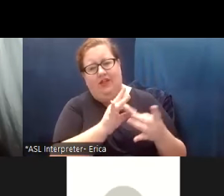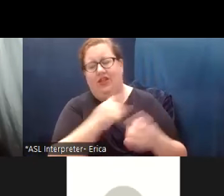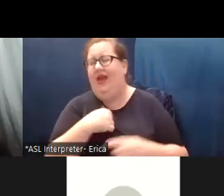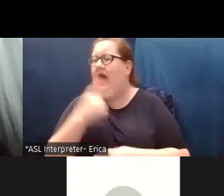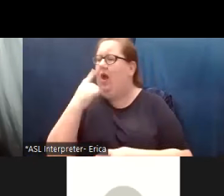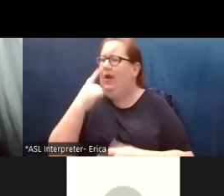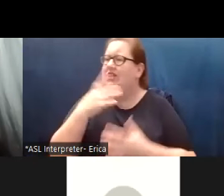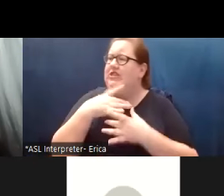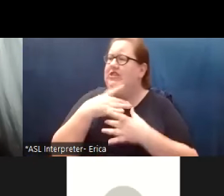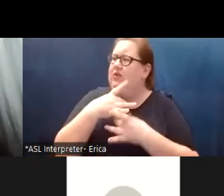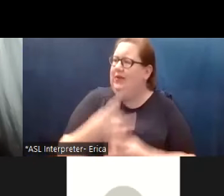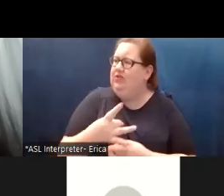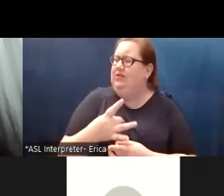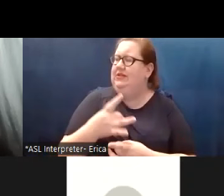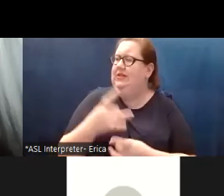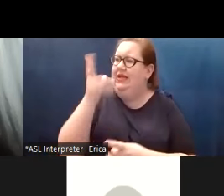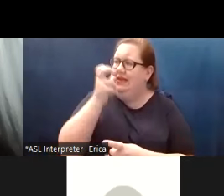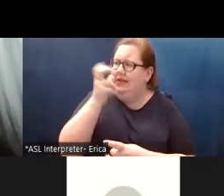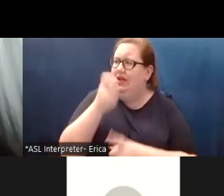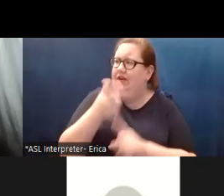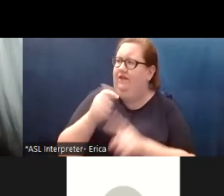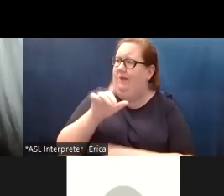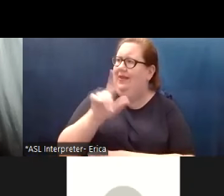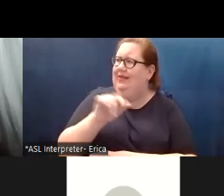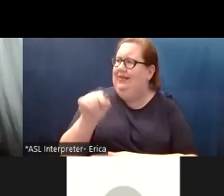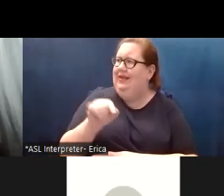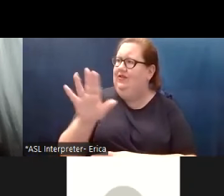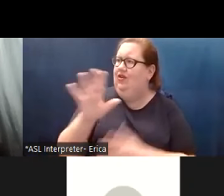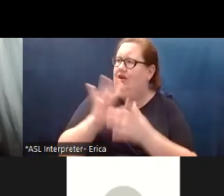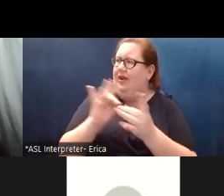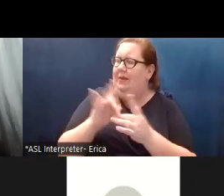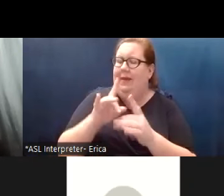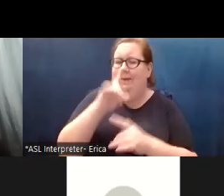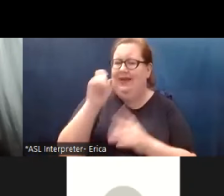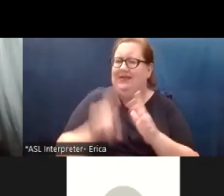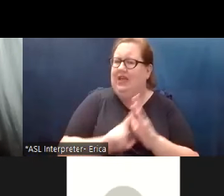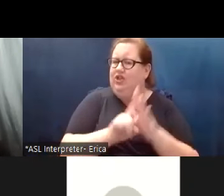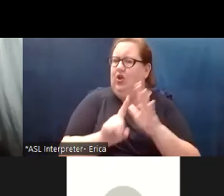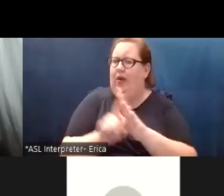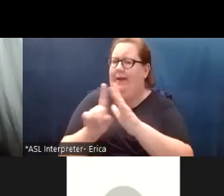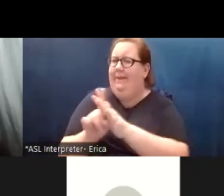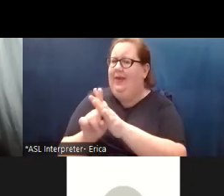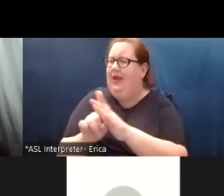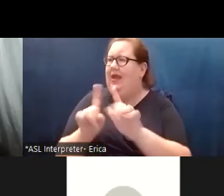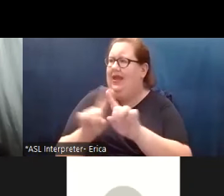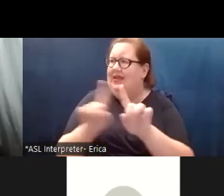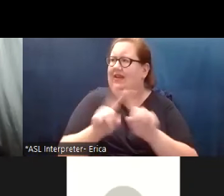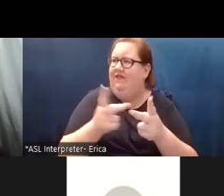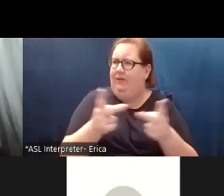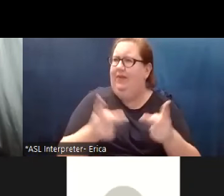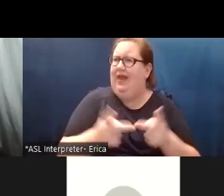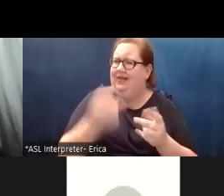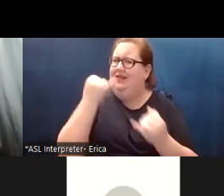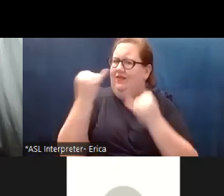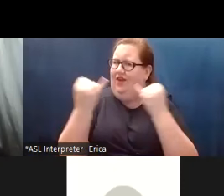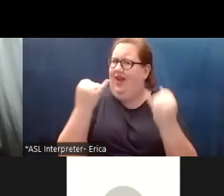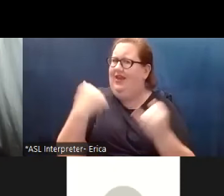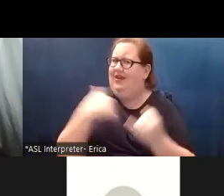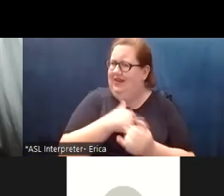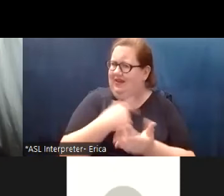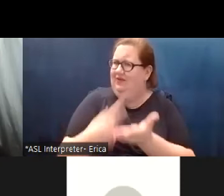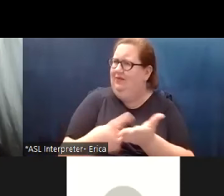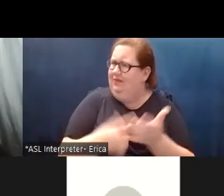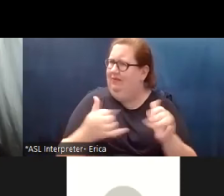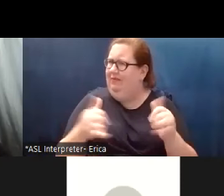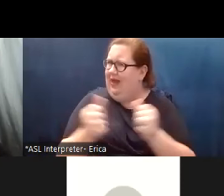interesting what I'm hearing from Liz's comments because they show up in a couple different places for the ideas that we've been sort of playing with in terms of this